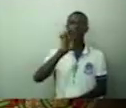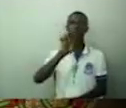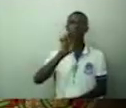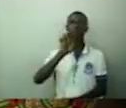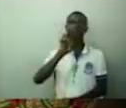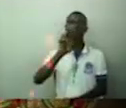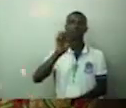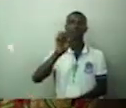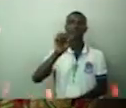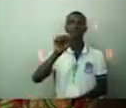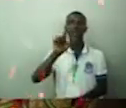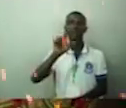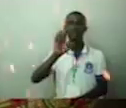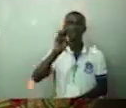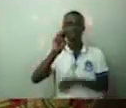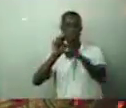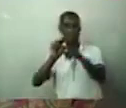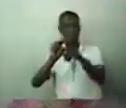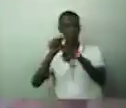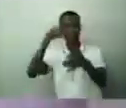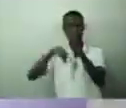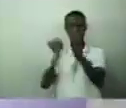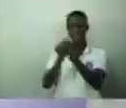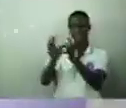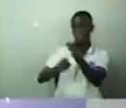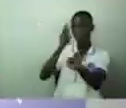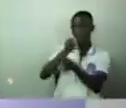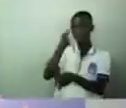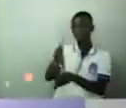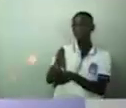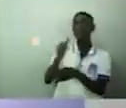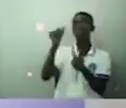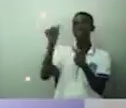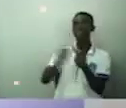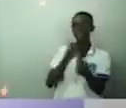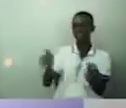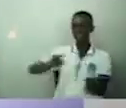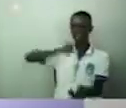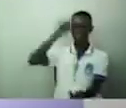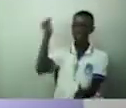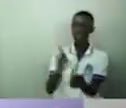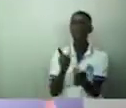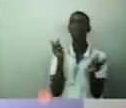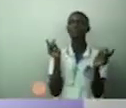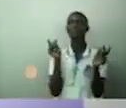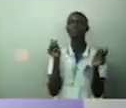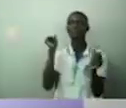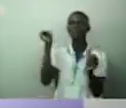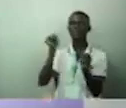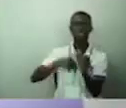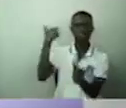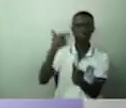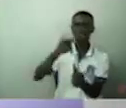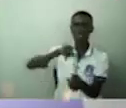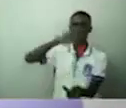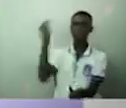He said that in that city, everything is orderly, everything is God, everything is good. But two